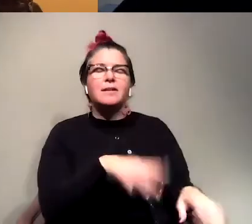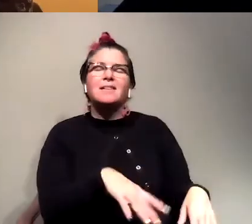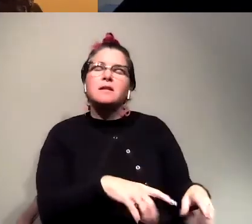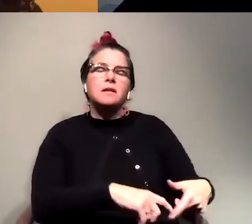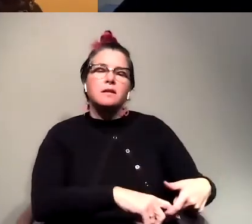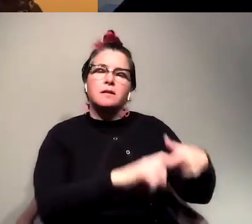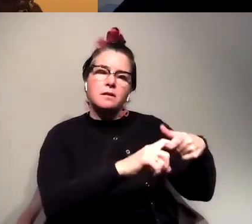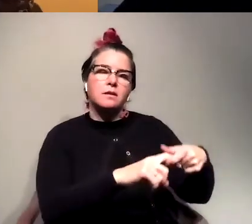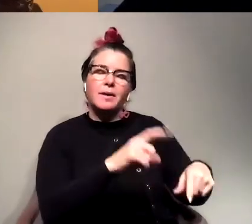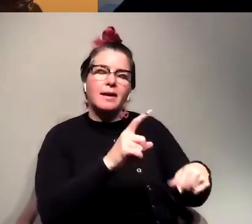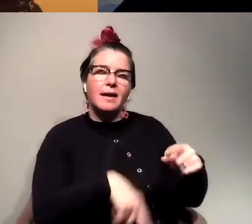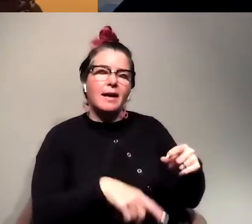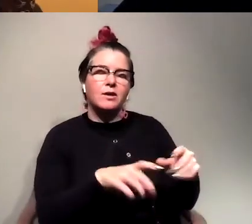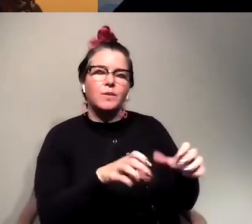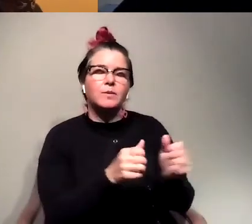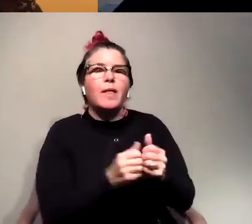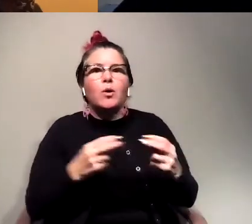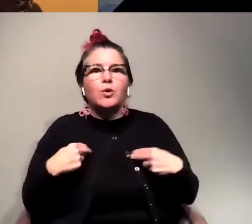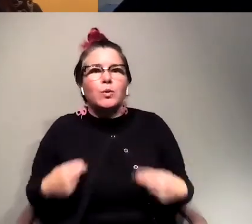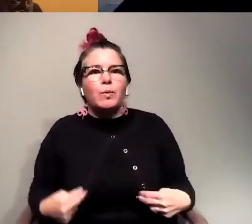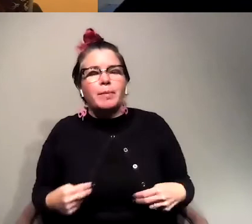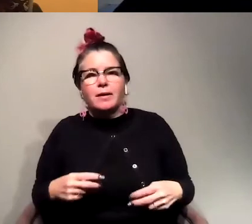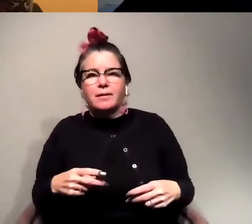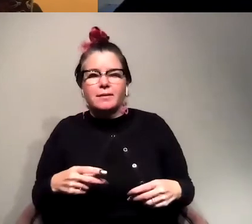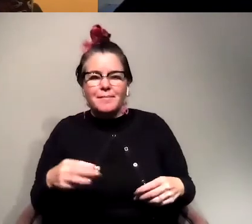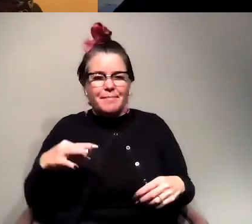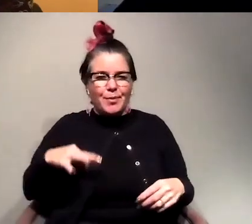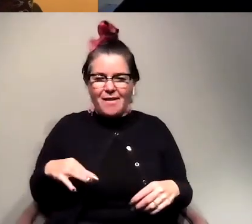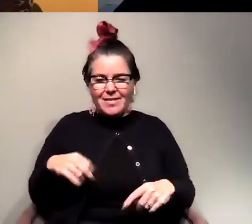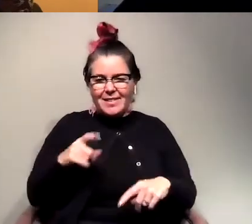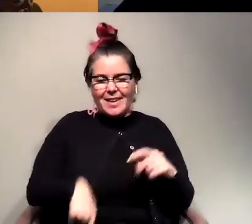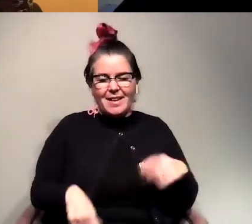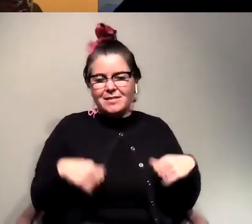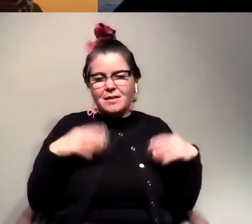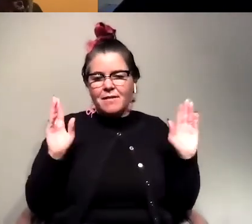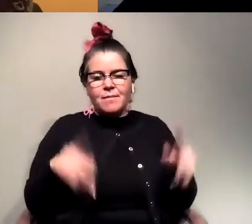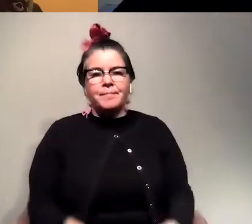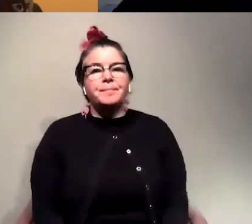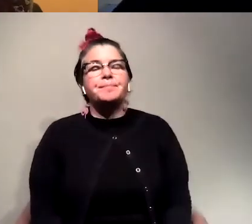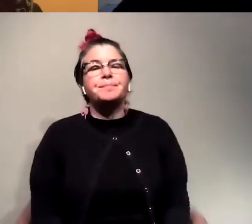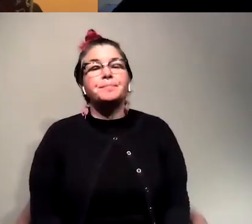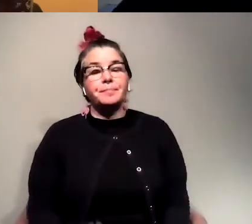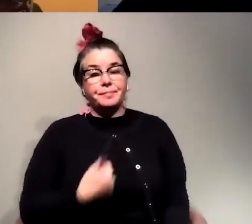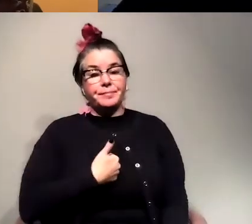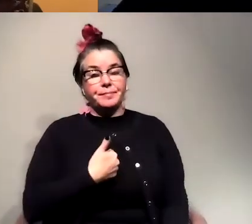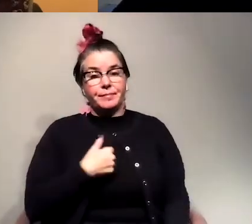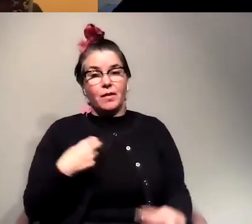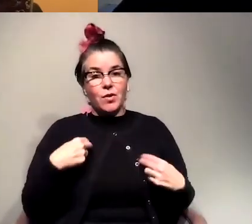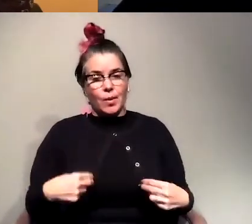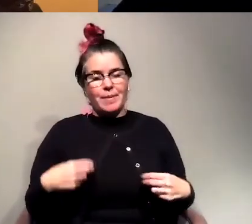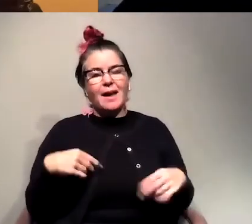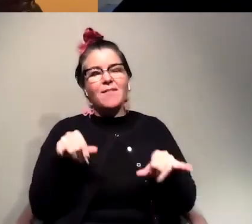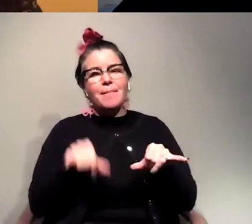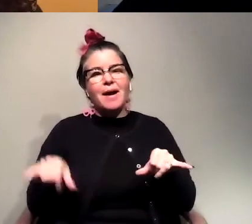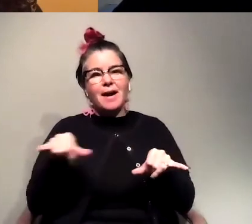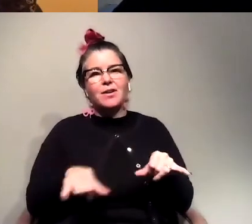be able to do this without humans. This is not going to be profitable. So I think we as humans have this pattern. Like this,